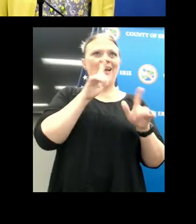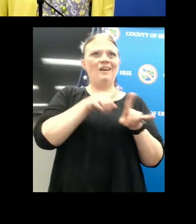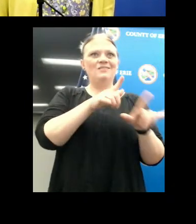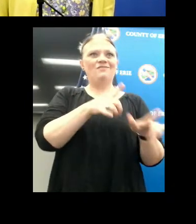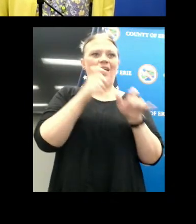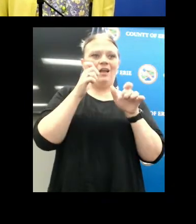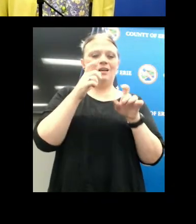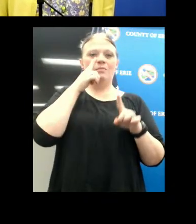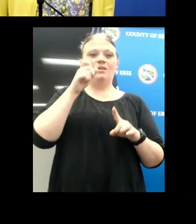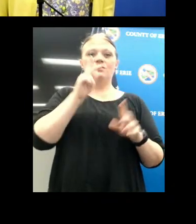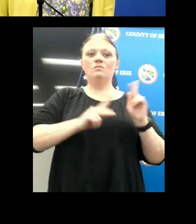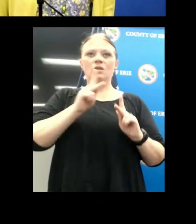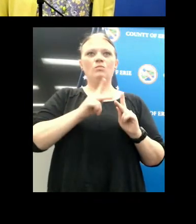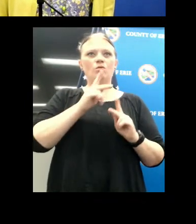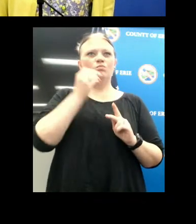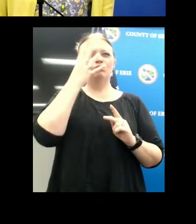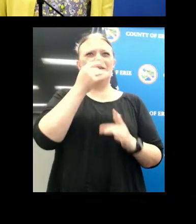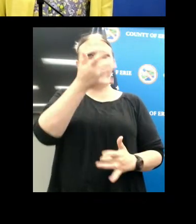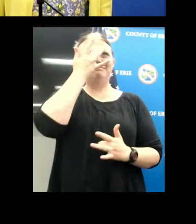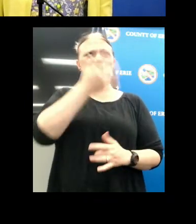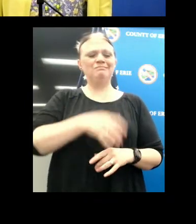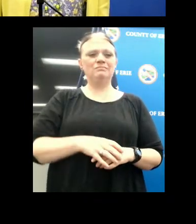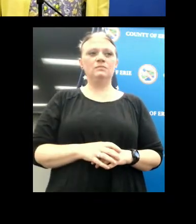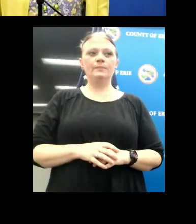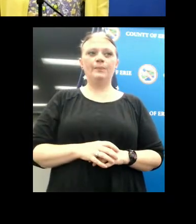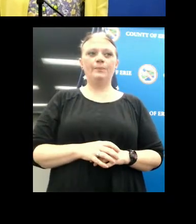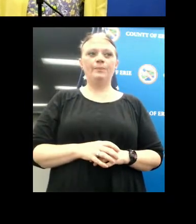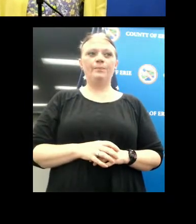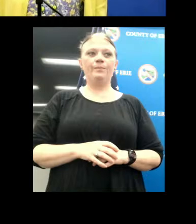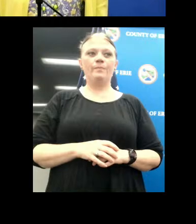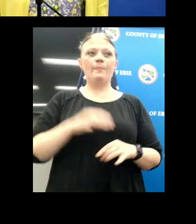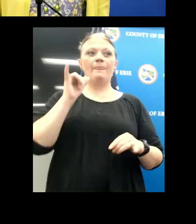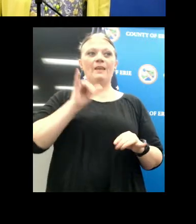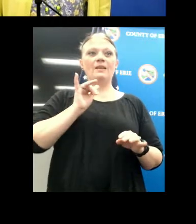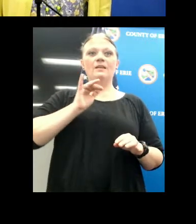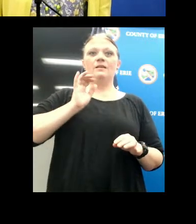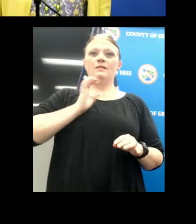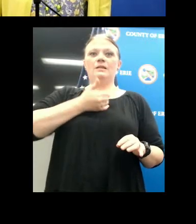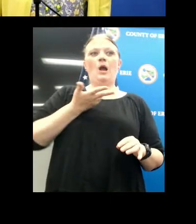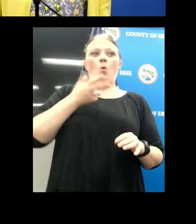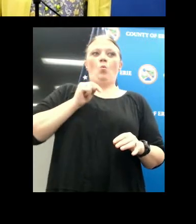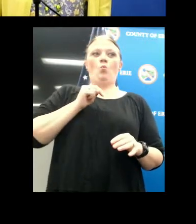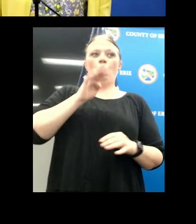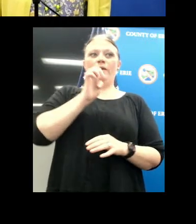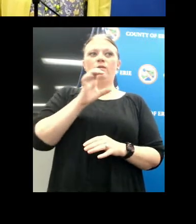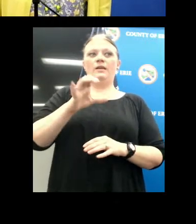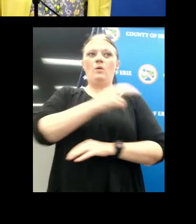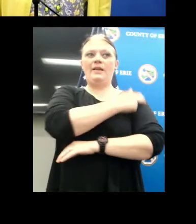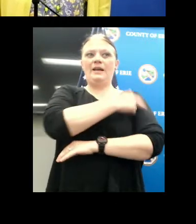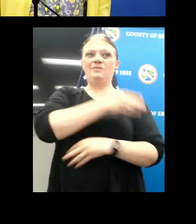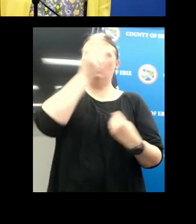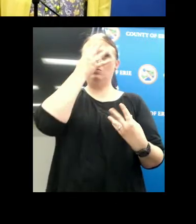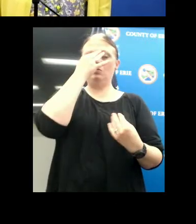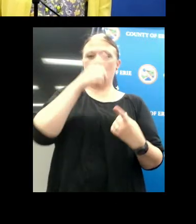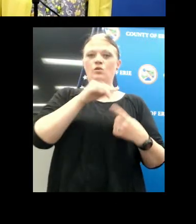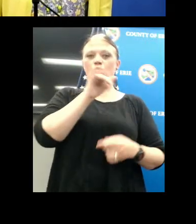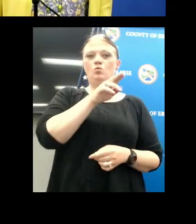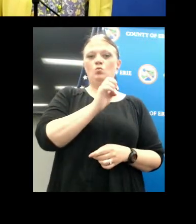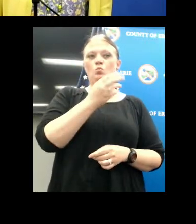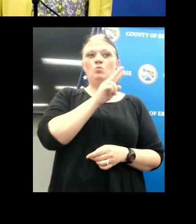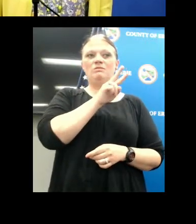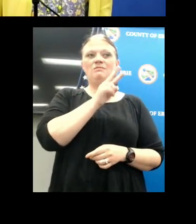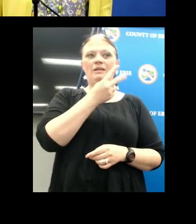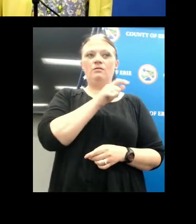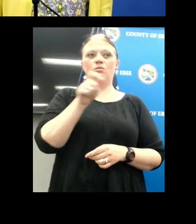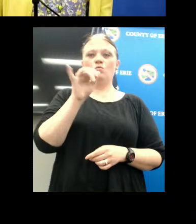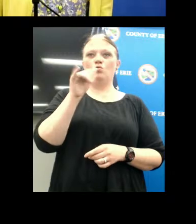Those individuals are pretty ill. So this is looking at our own Erie County hospitalization data from June 2nd